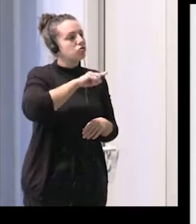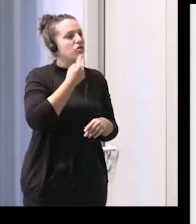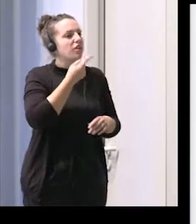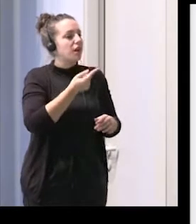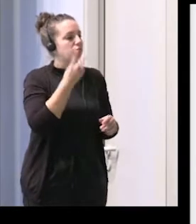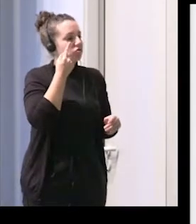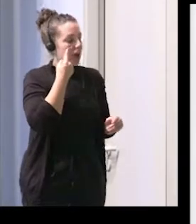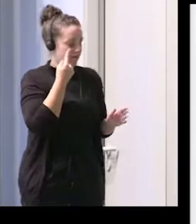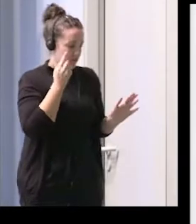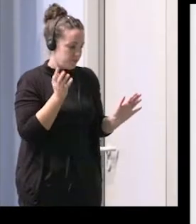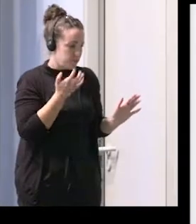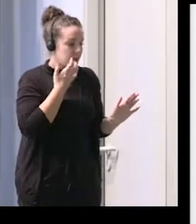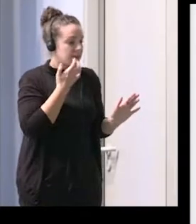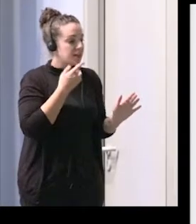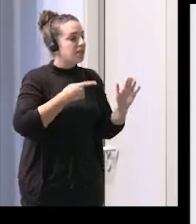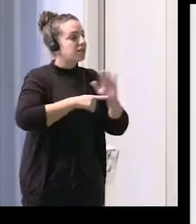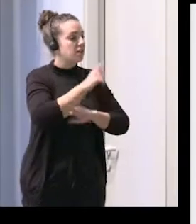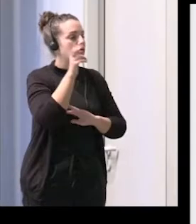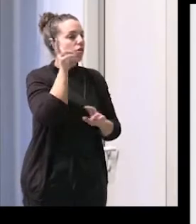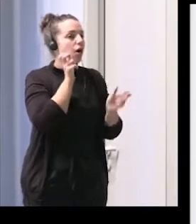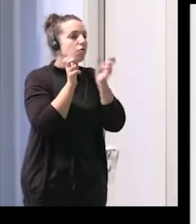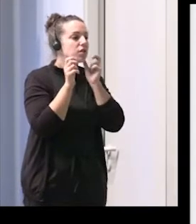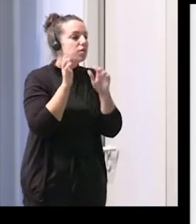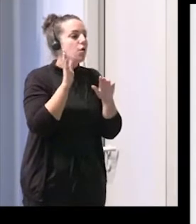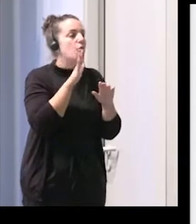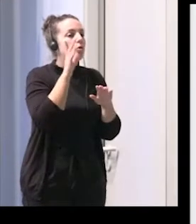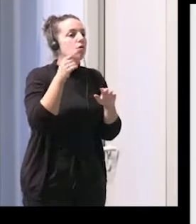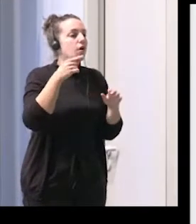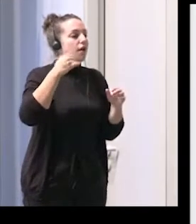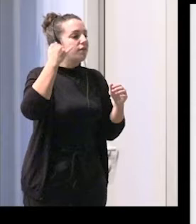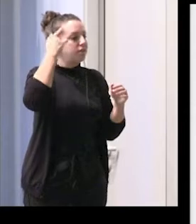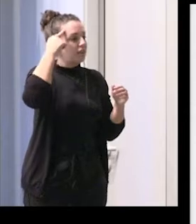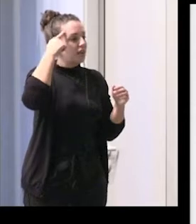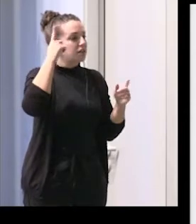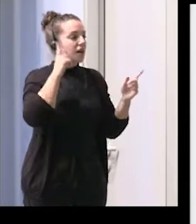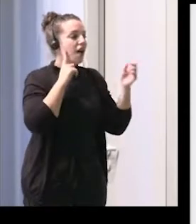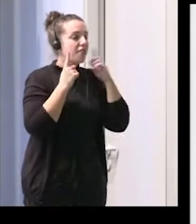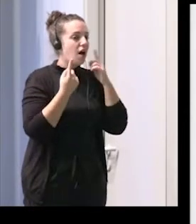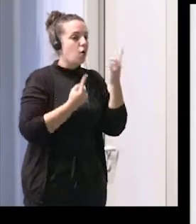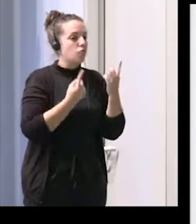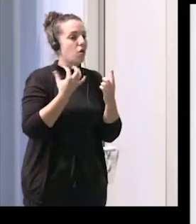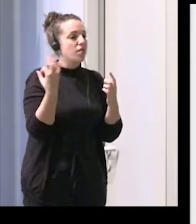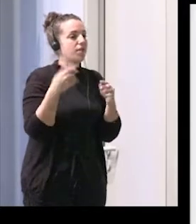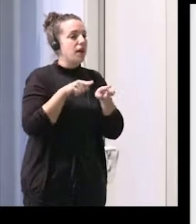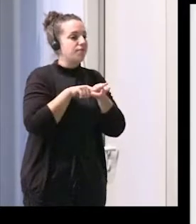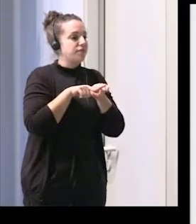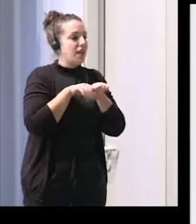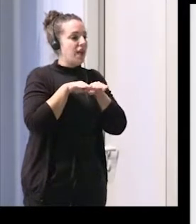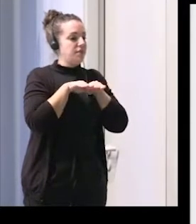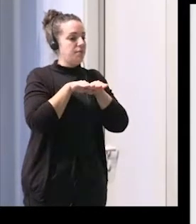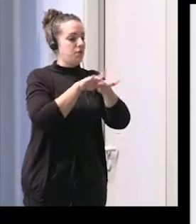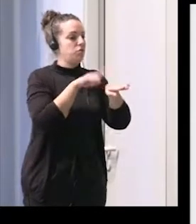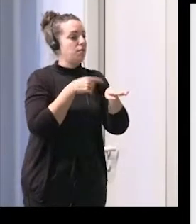auditory development in the bilateral pathways from each ear to be asymmetric in time, you're going to